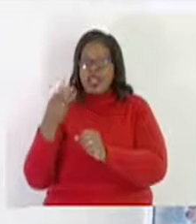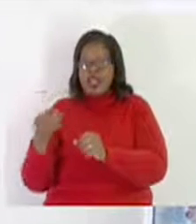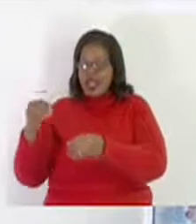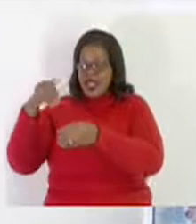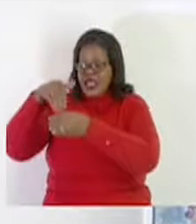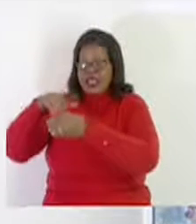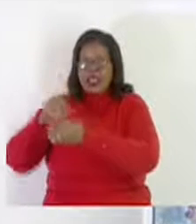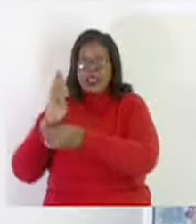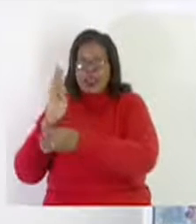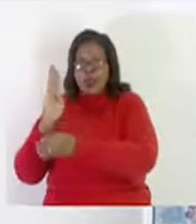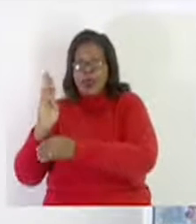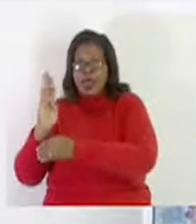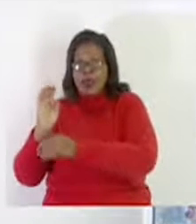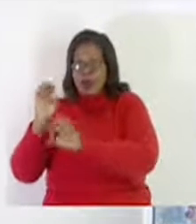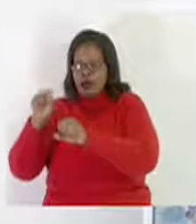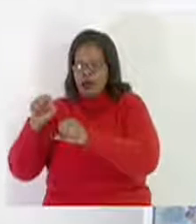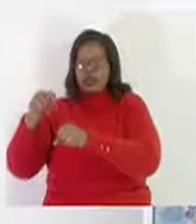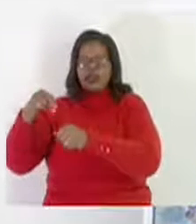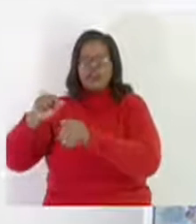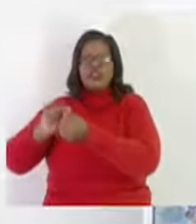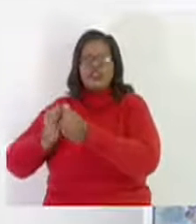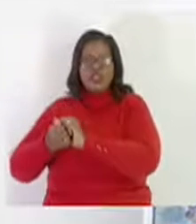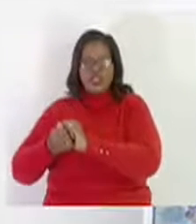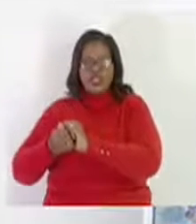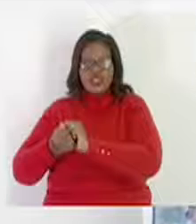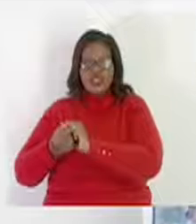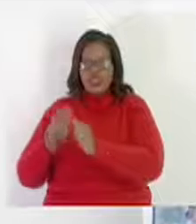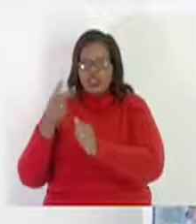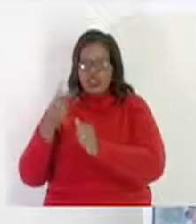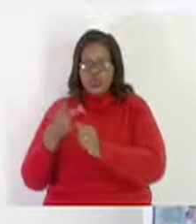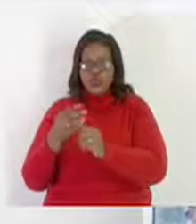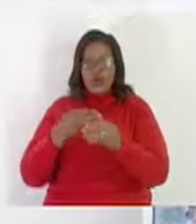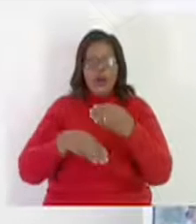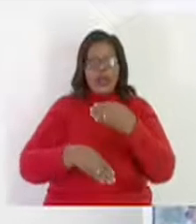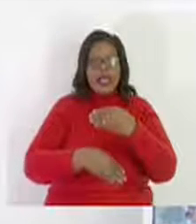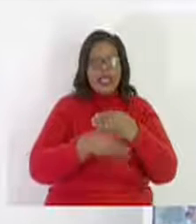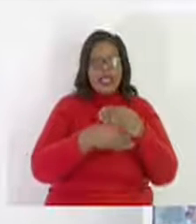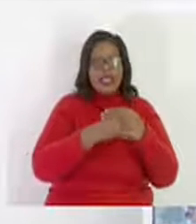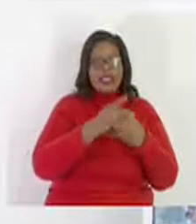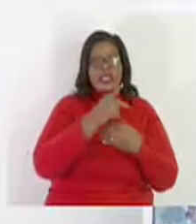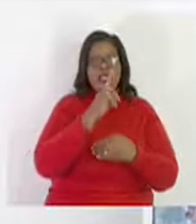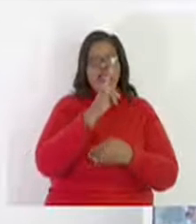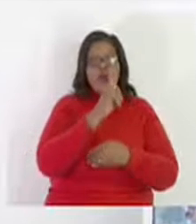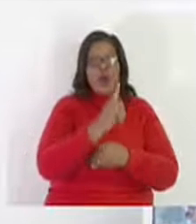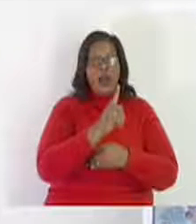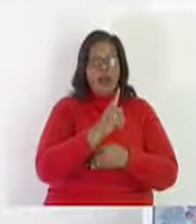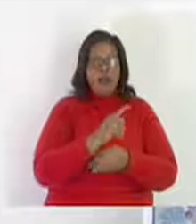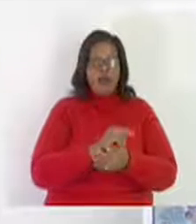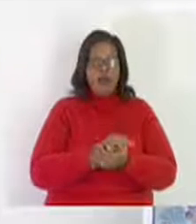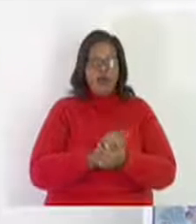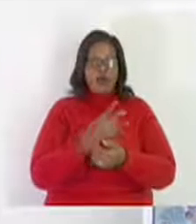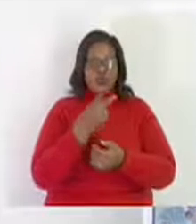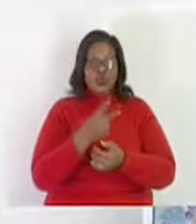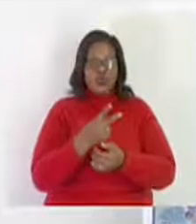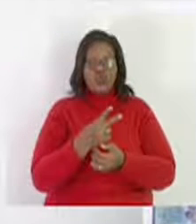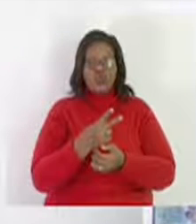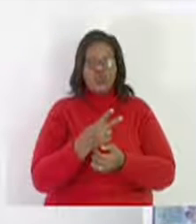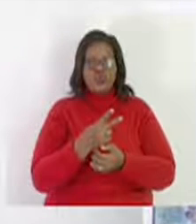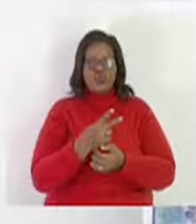category, it will change 2. By how? By adding 1 to